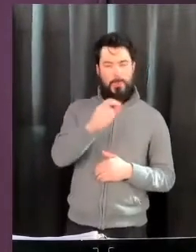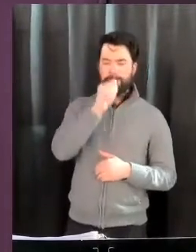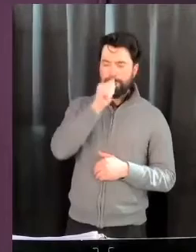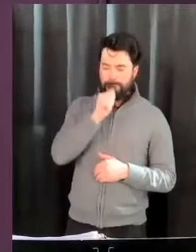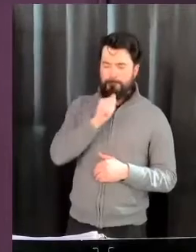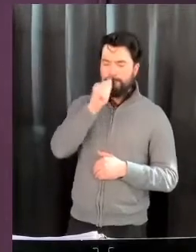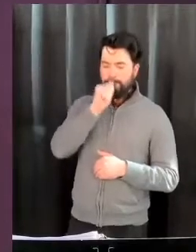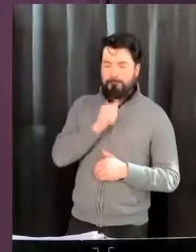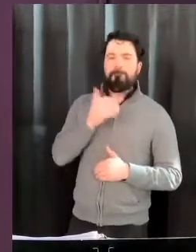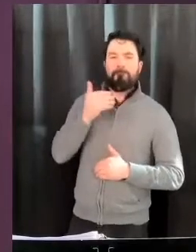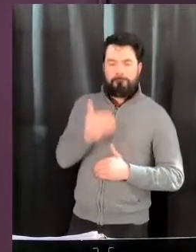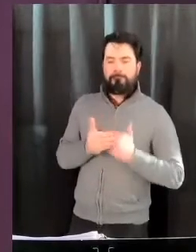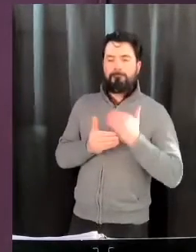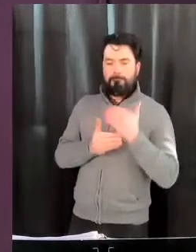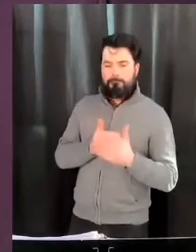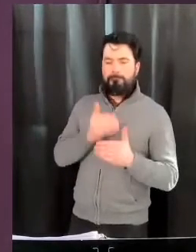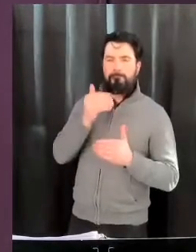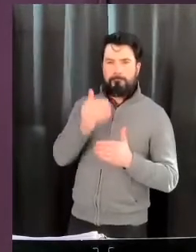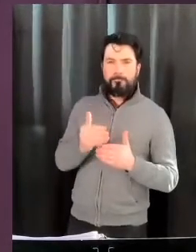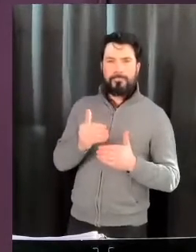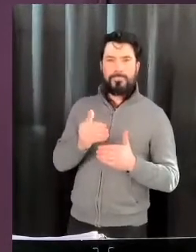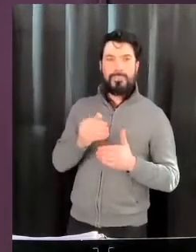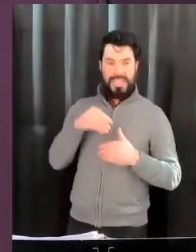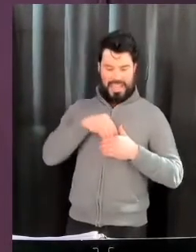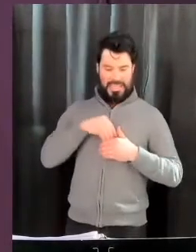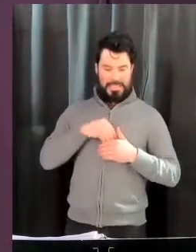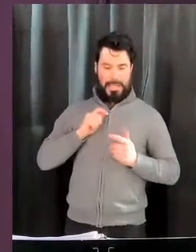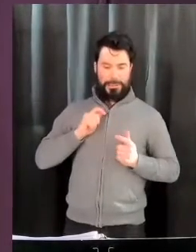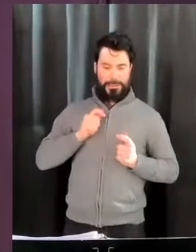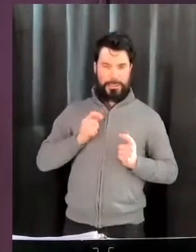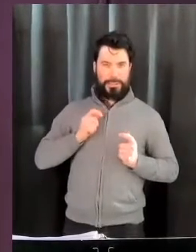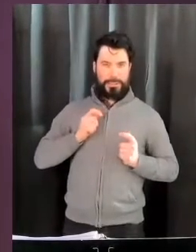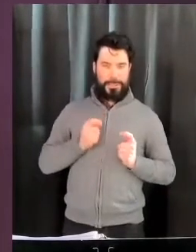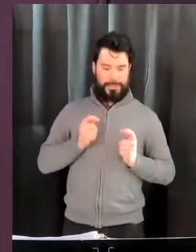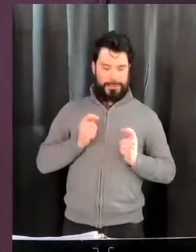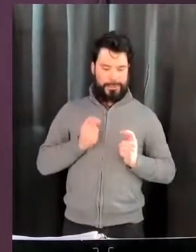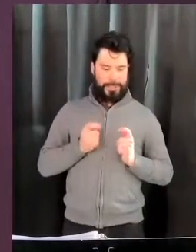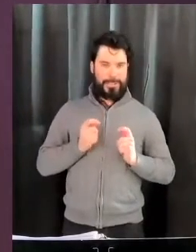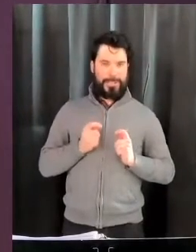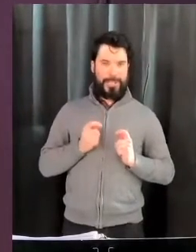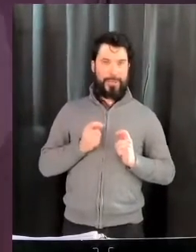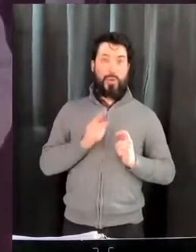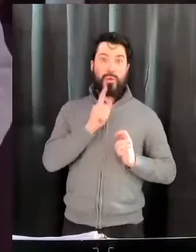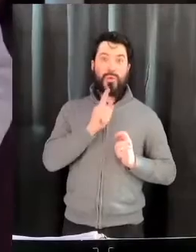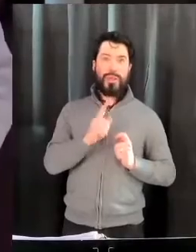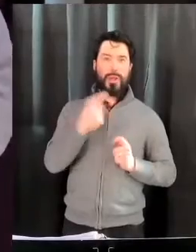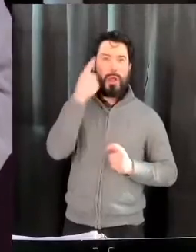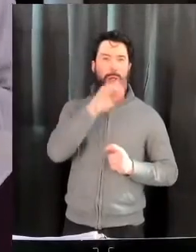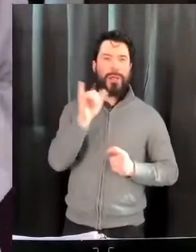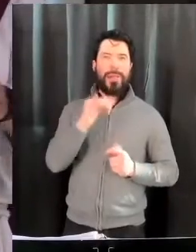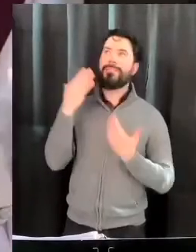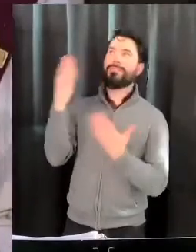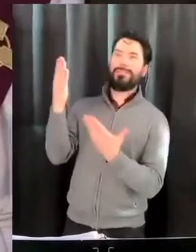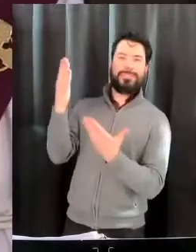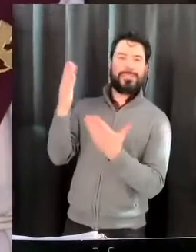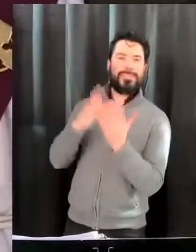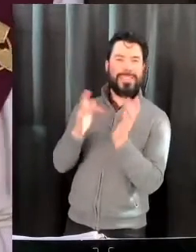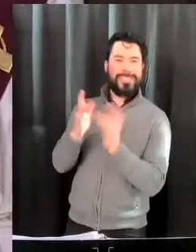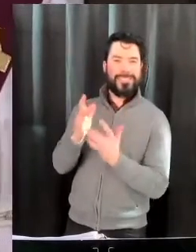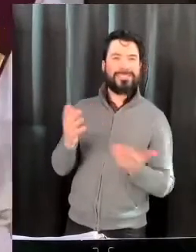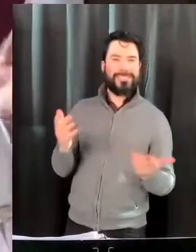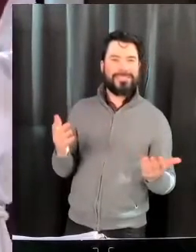more and more like Him each and every day. You see, transformation doesn't